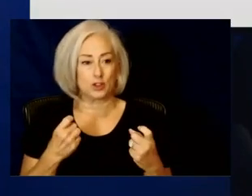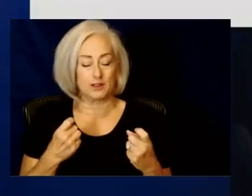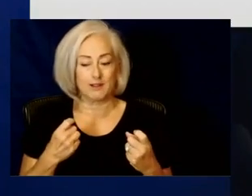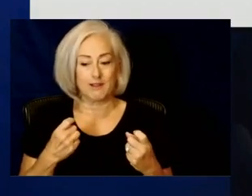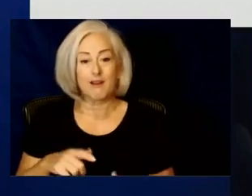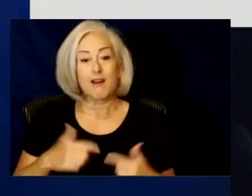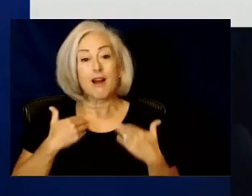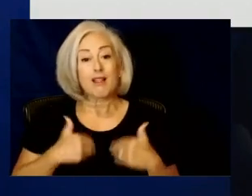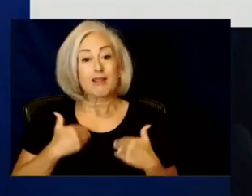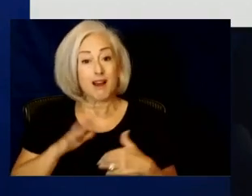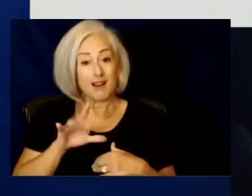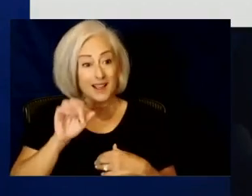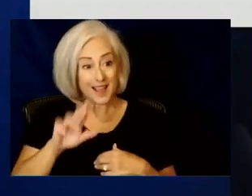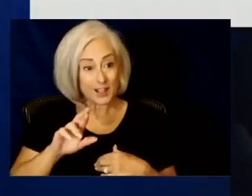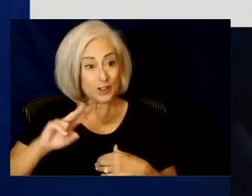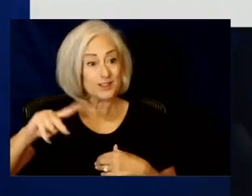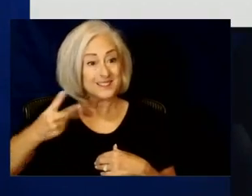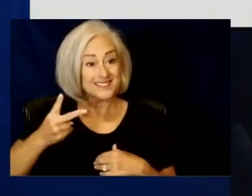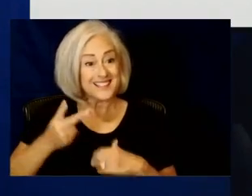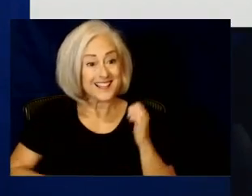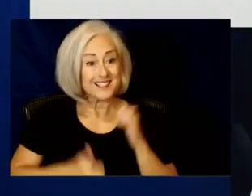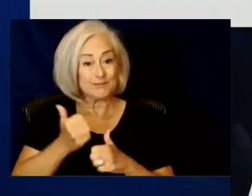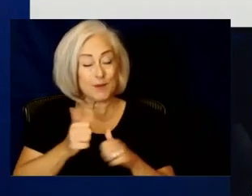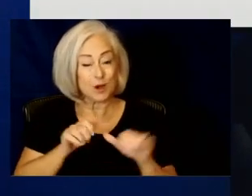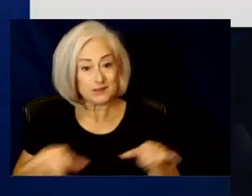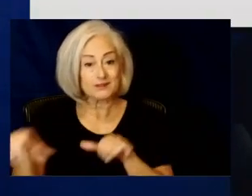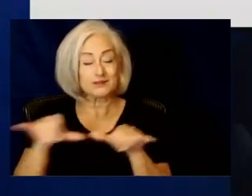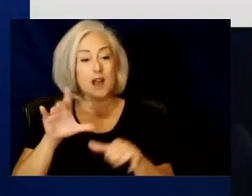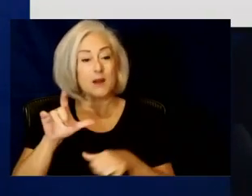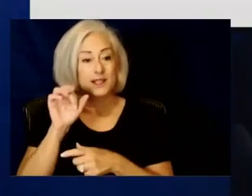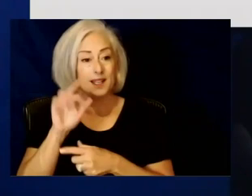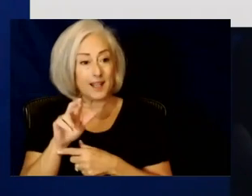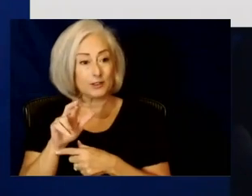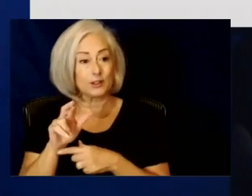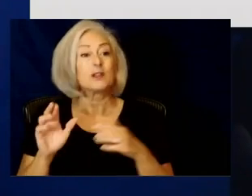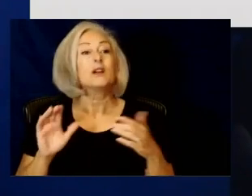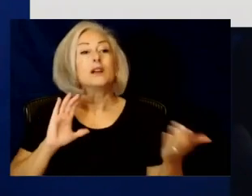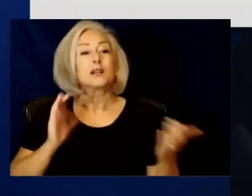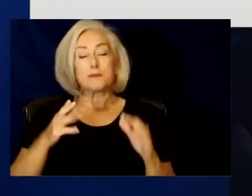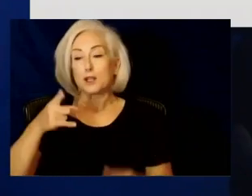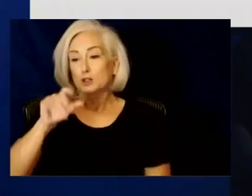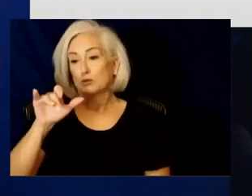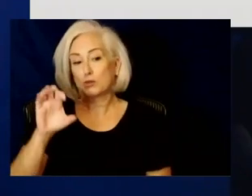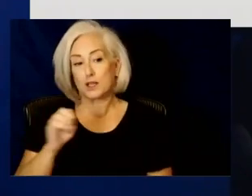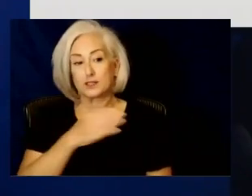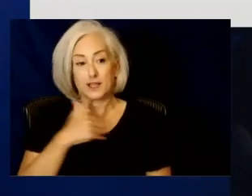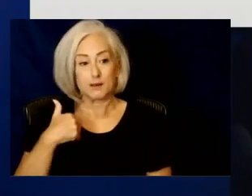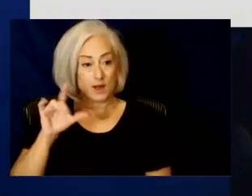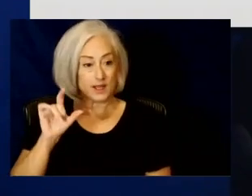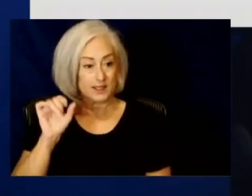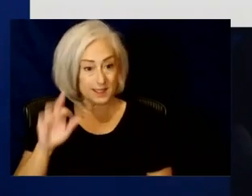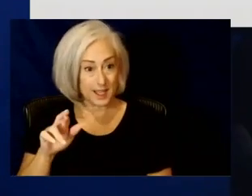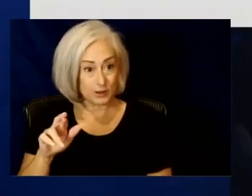women, second to prostate and breast cancer. The American Cancer Society estimates that there will be more than